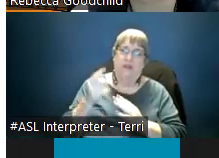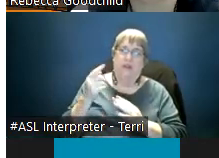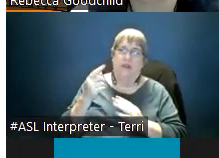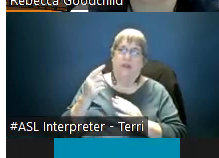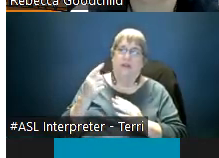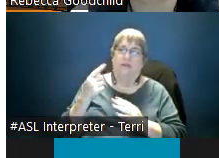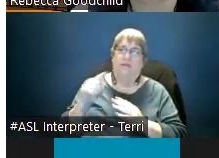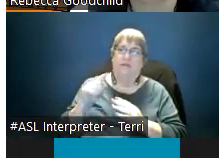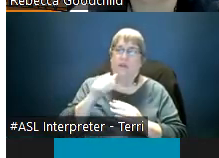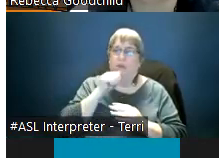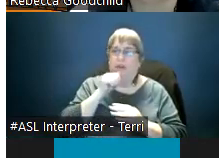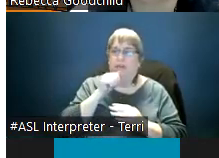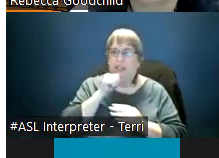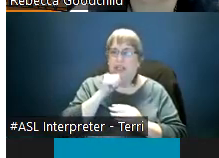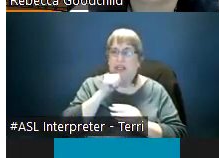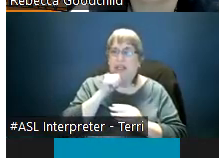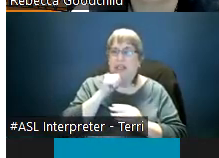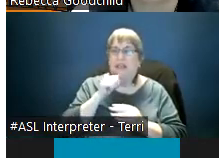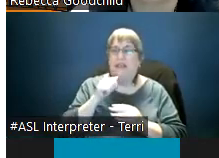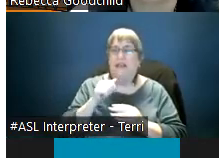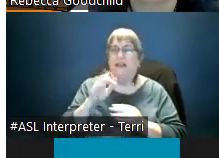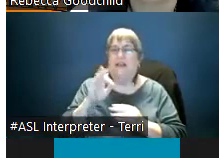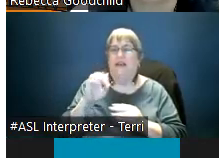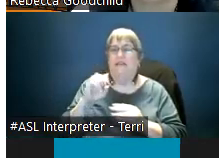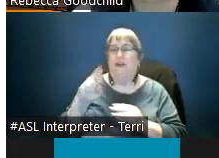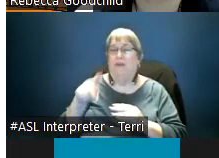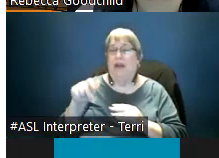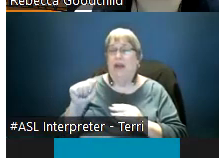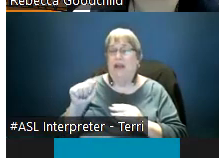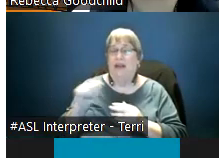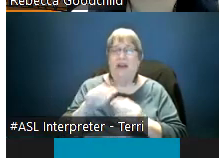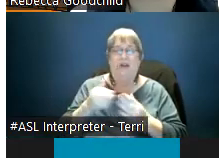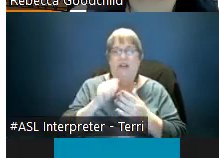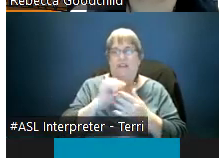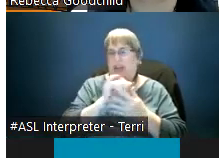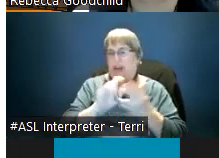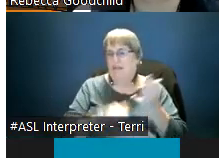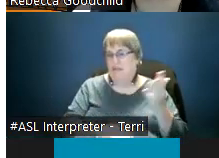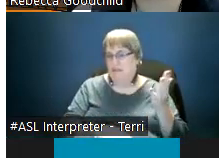in terms of the privacy, FERPA, all the different laws there.